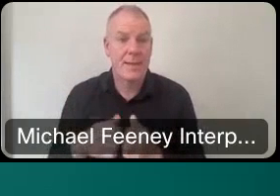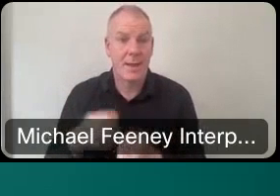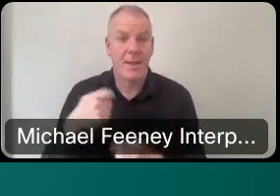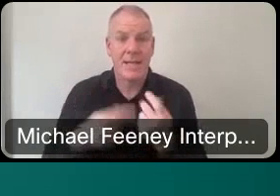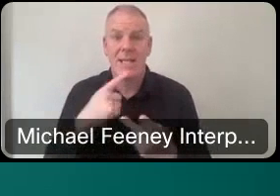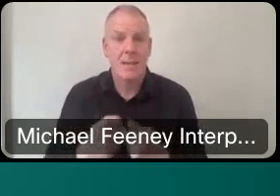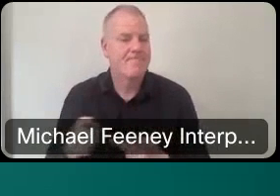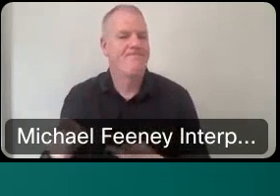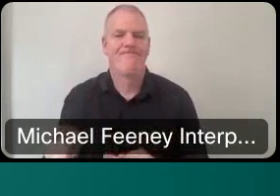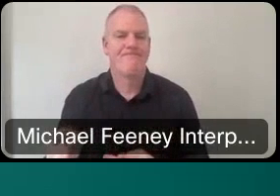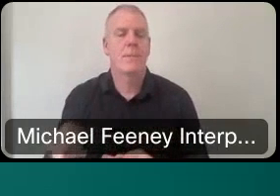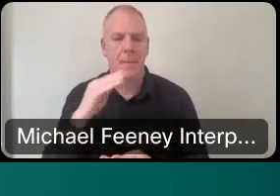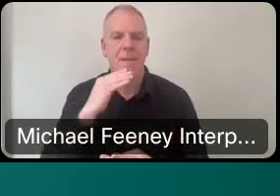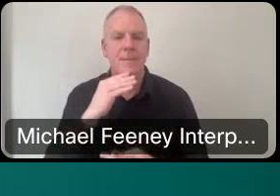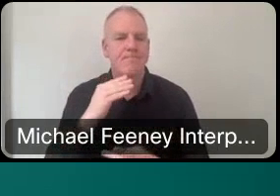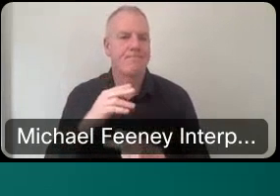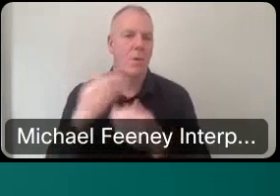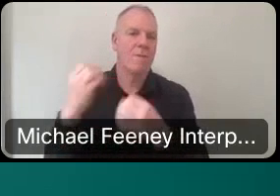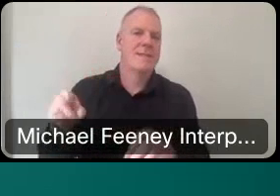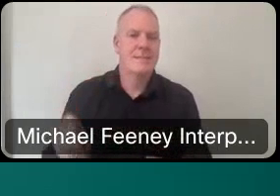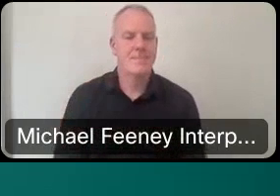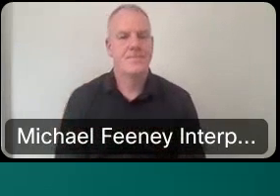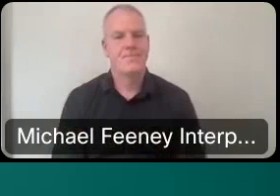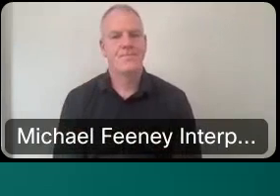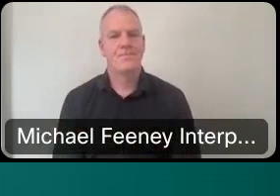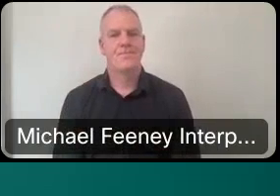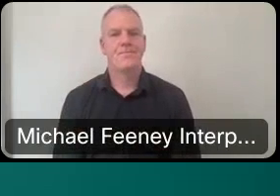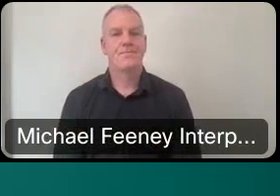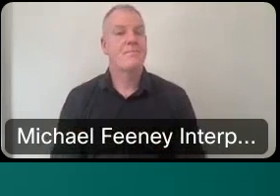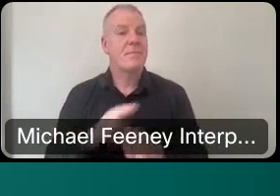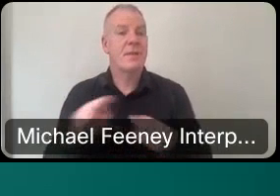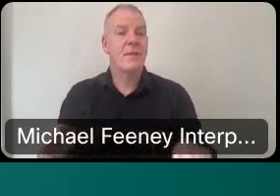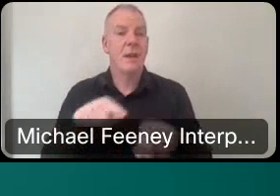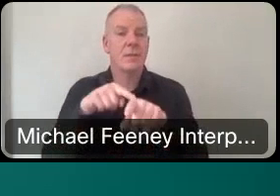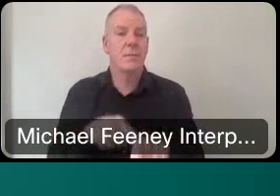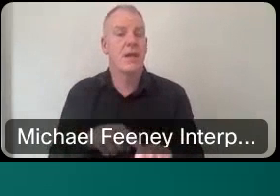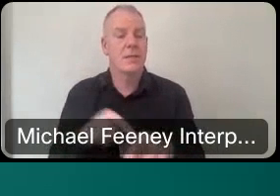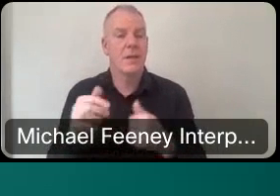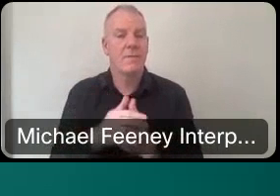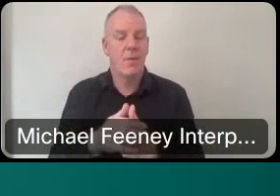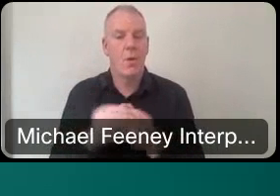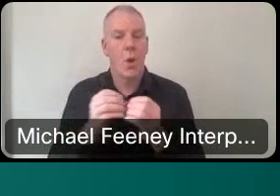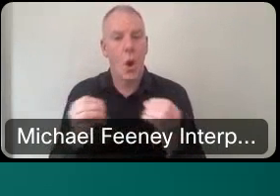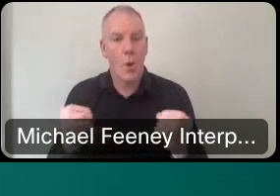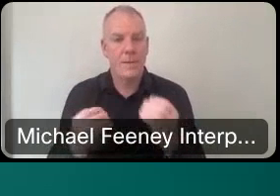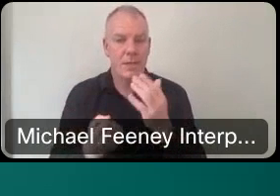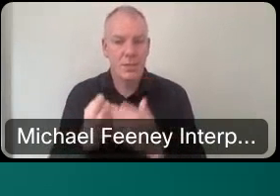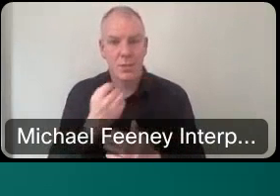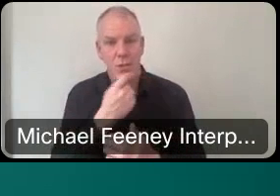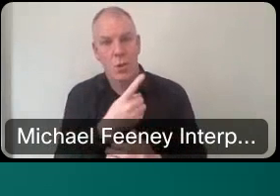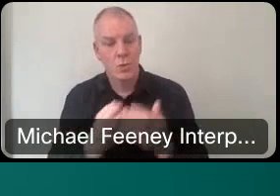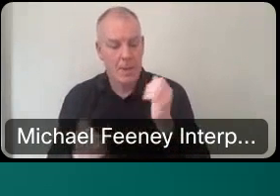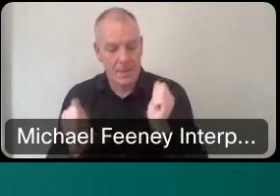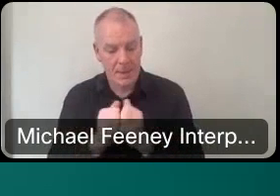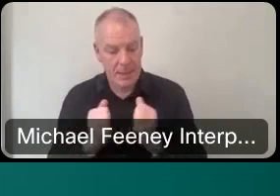then that is an offence. Non-compliance to hold a notifiable incident open disclosure meeting where there was an initial challenge to contact